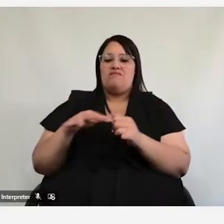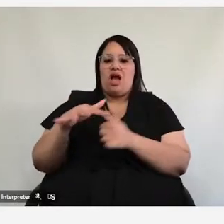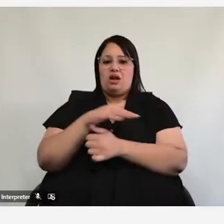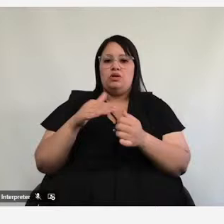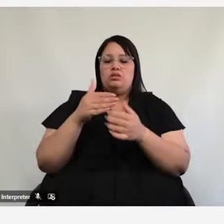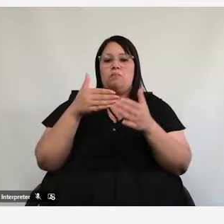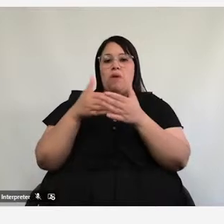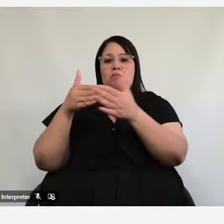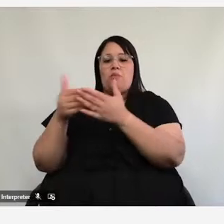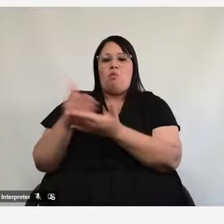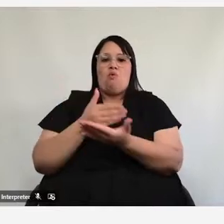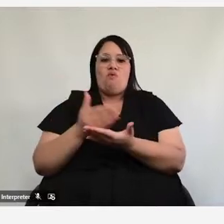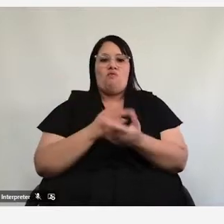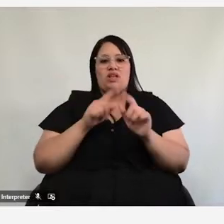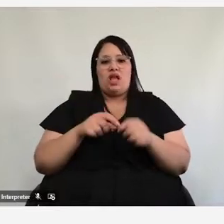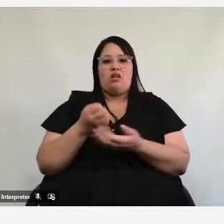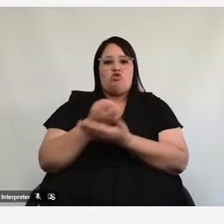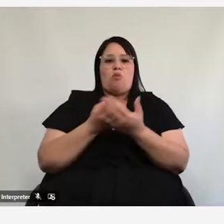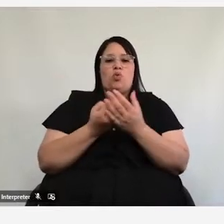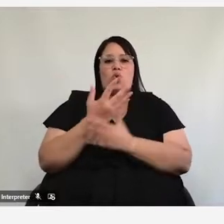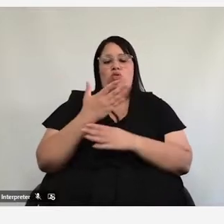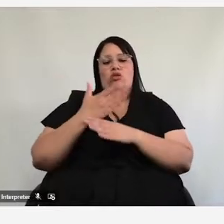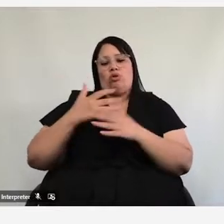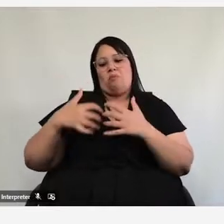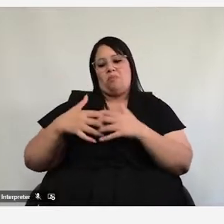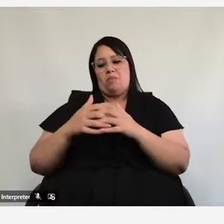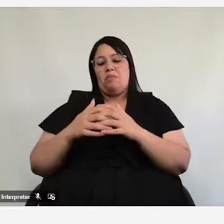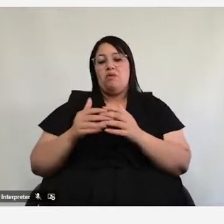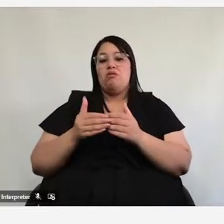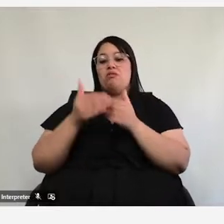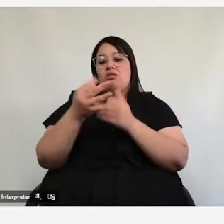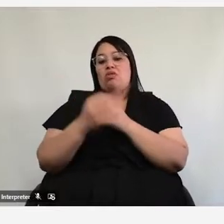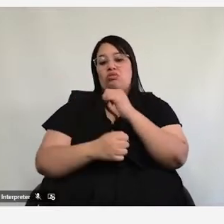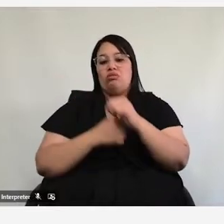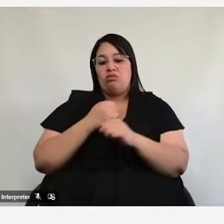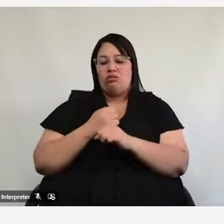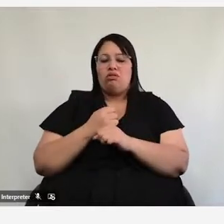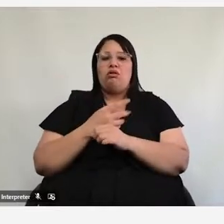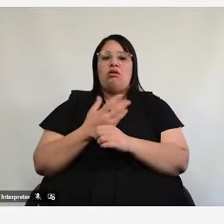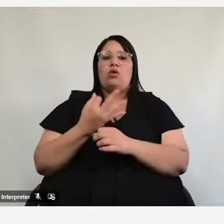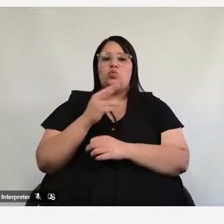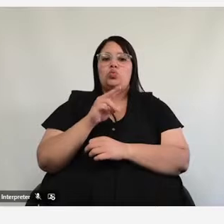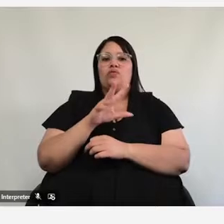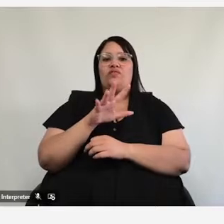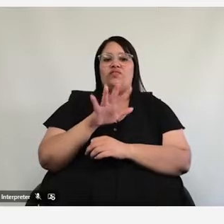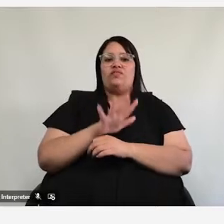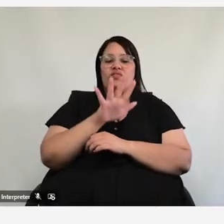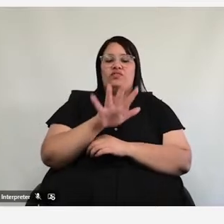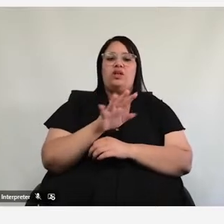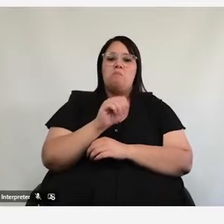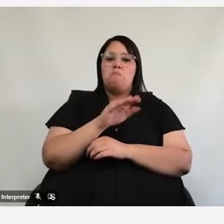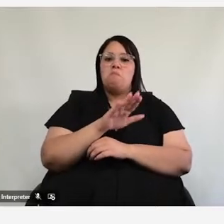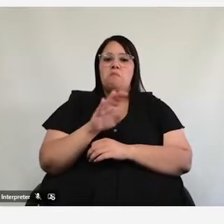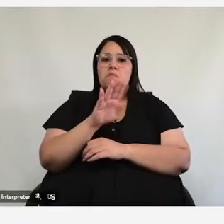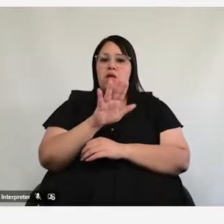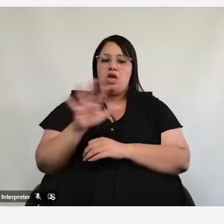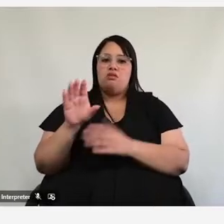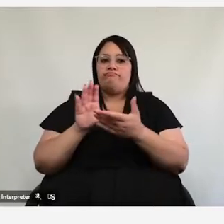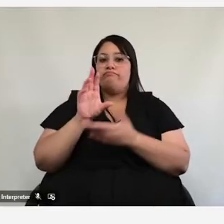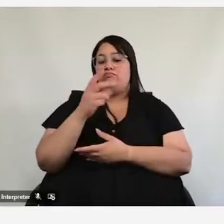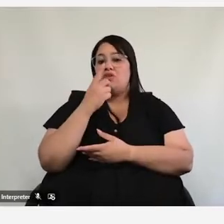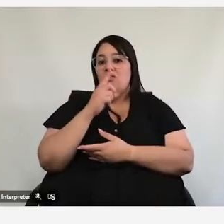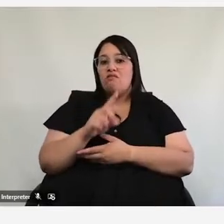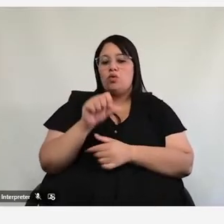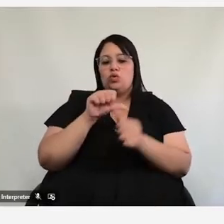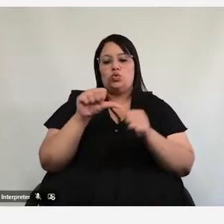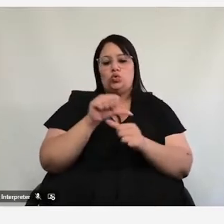barriers to economic growth and job creation. Over the MTEF, more than 215 billion will be allocated towards